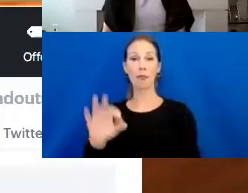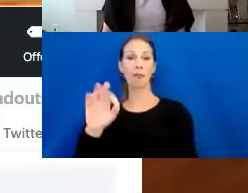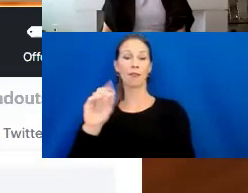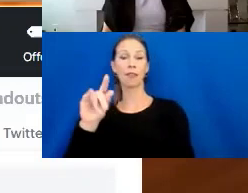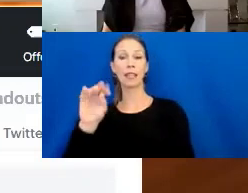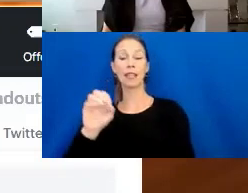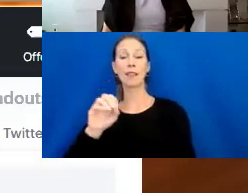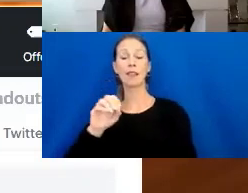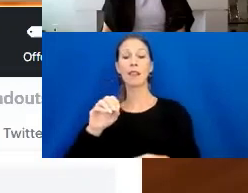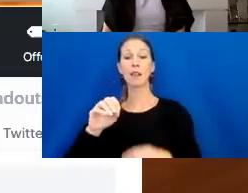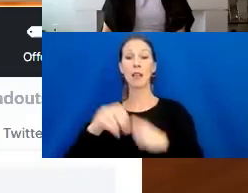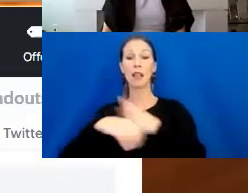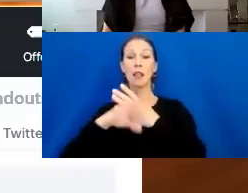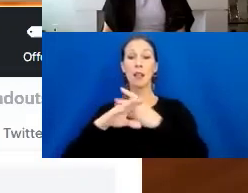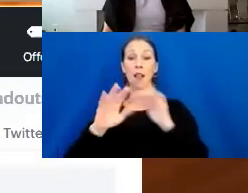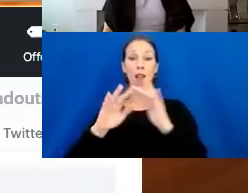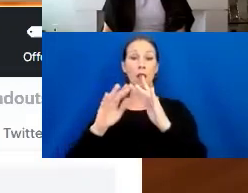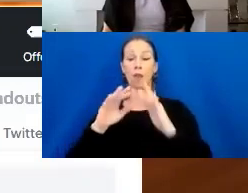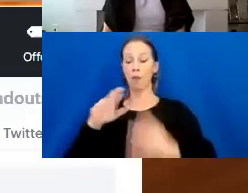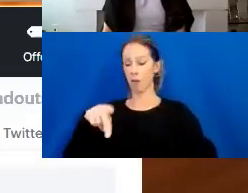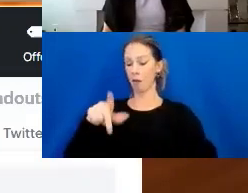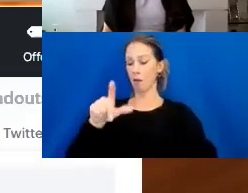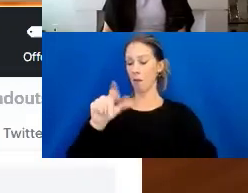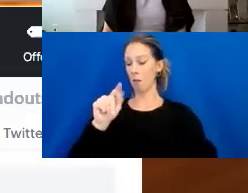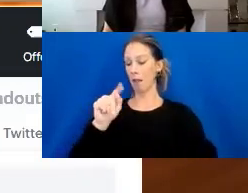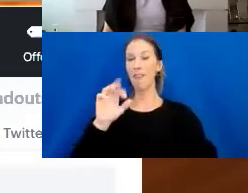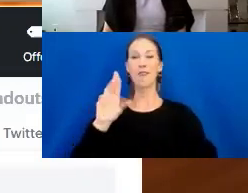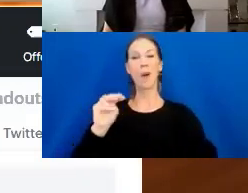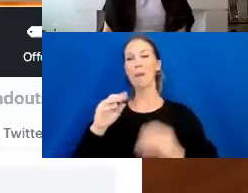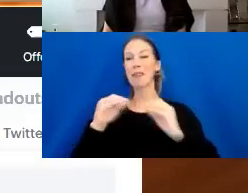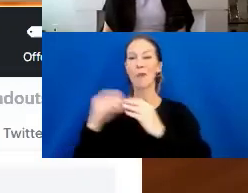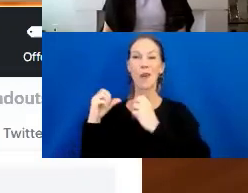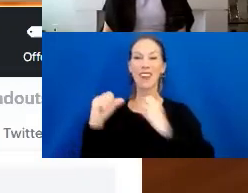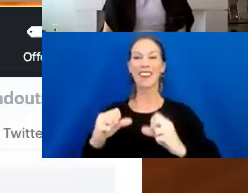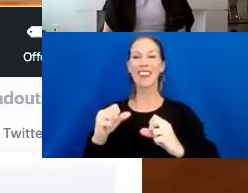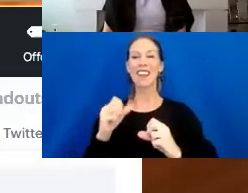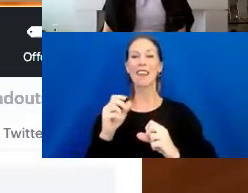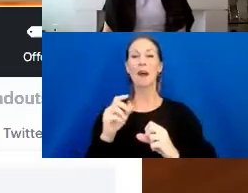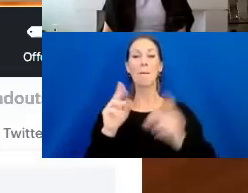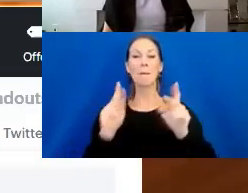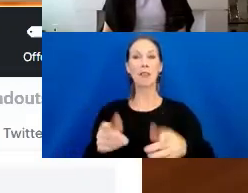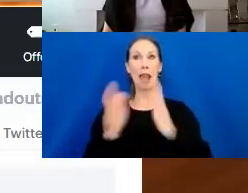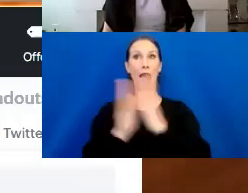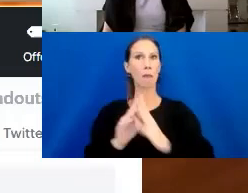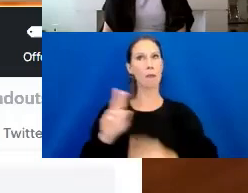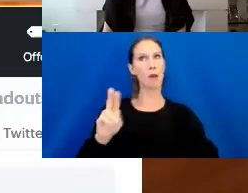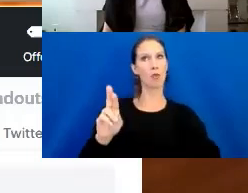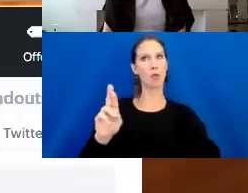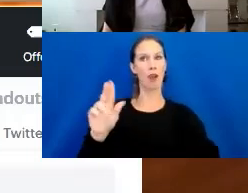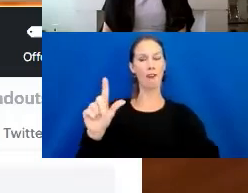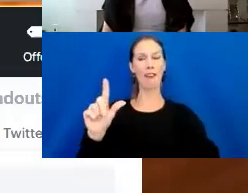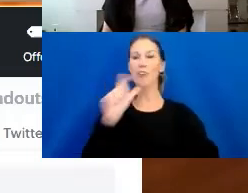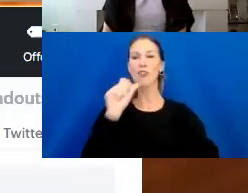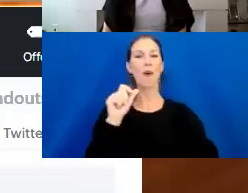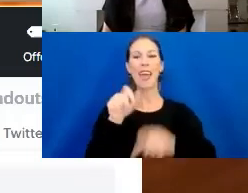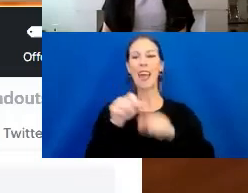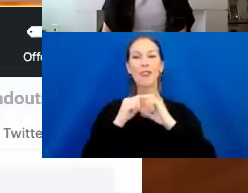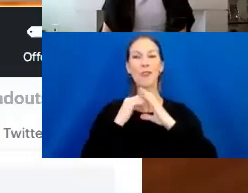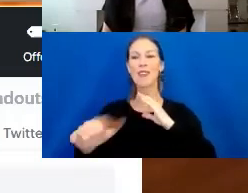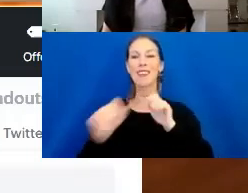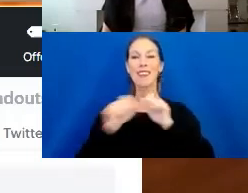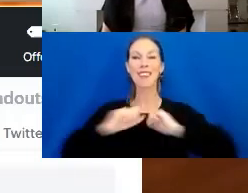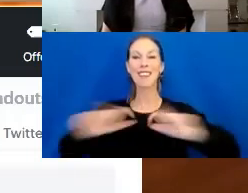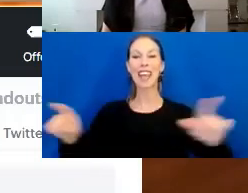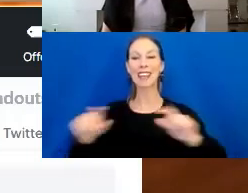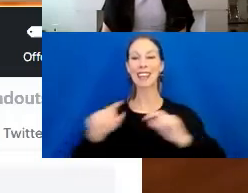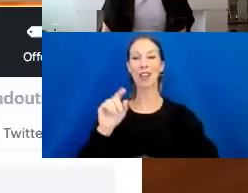The platform is much more robust and secure. Someone asked about URLs. You don't have to send anybody a URL. You don't